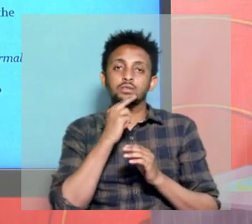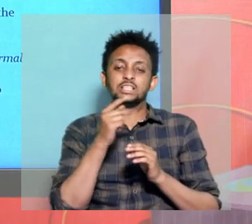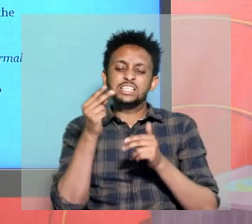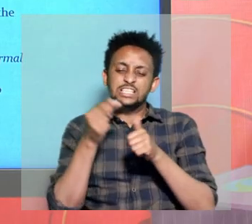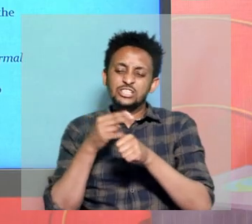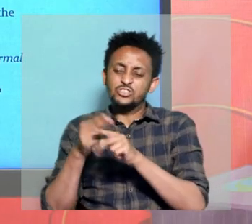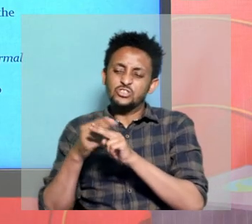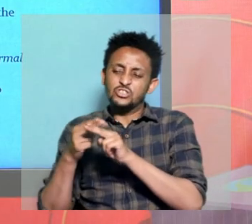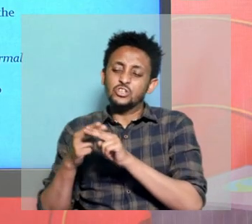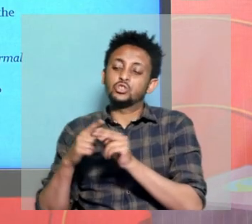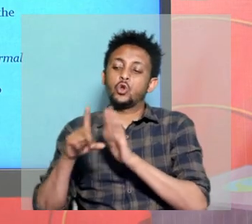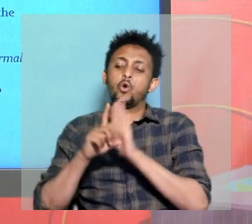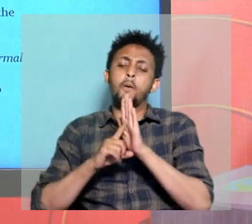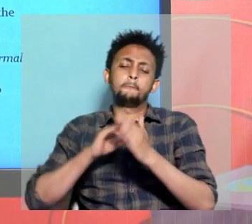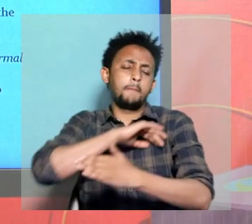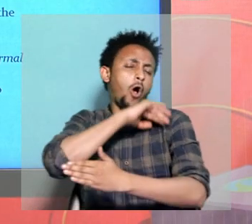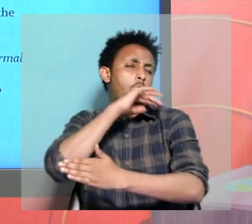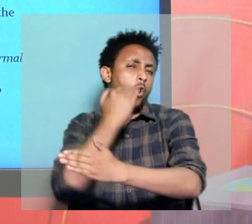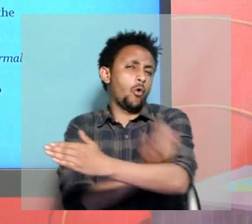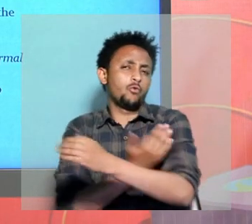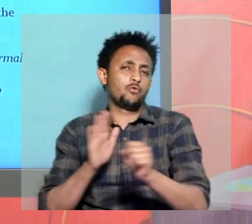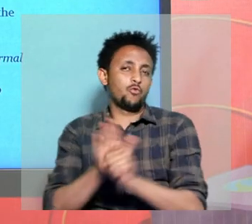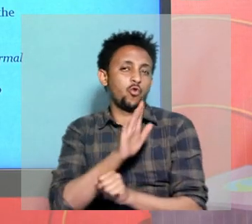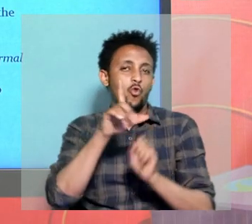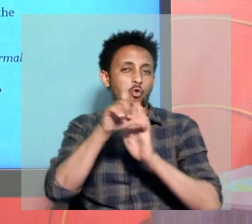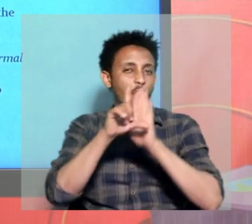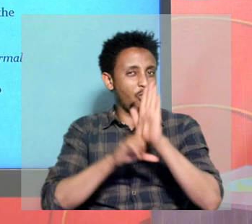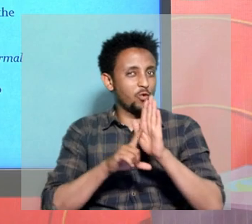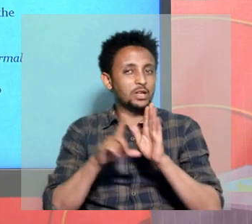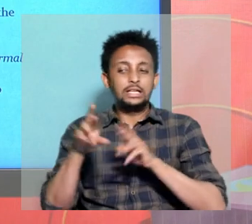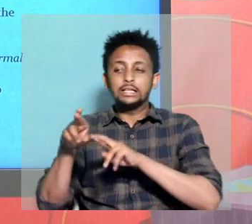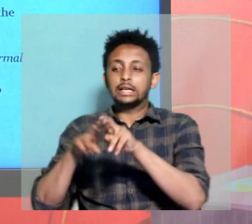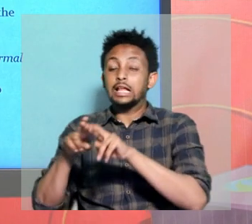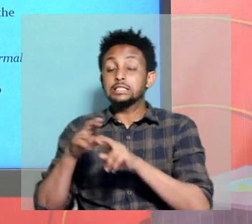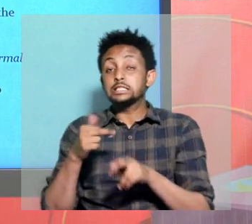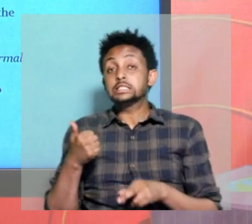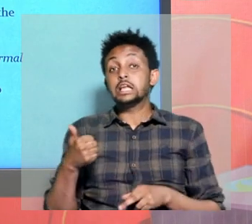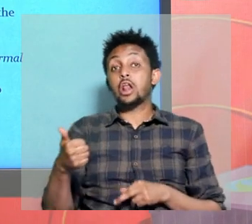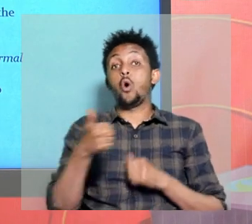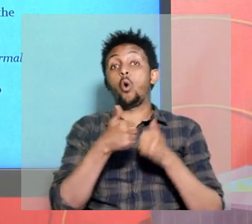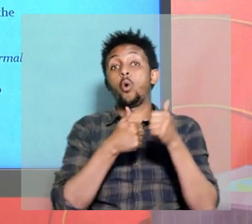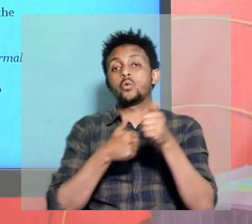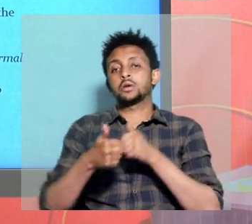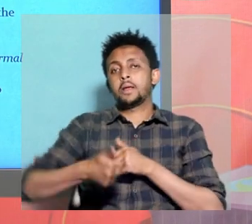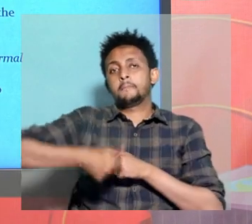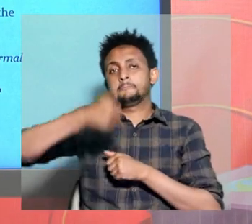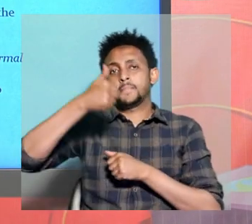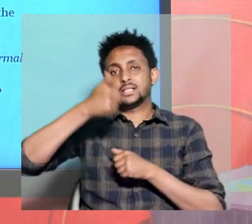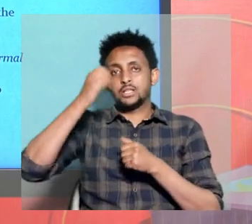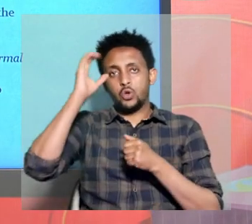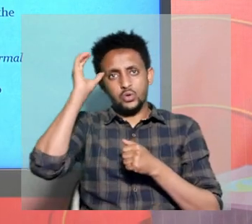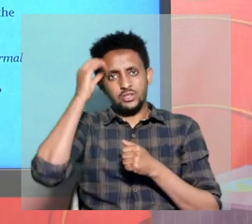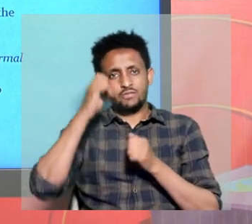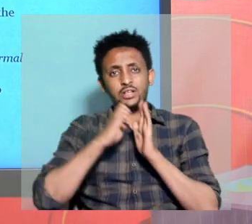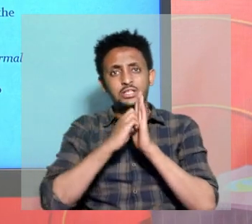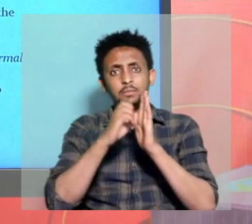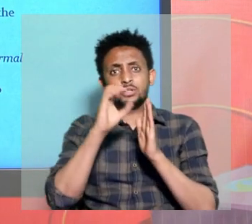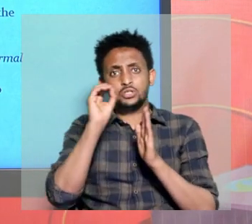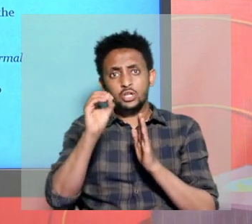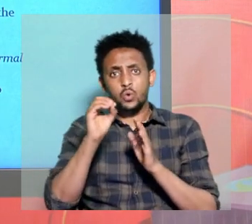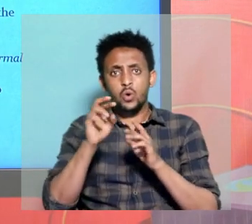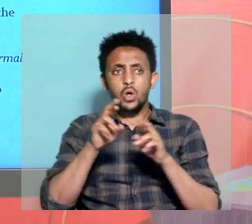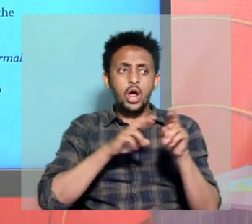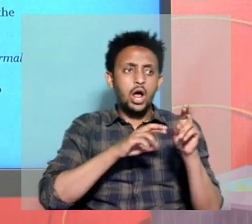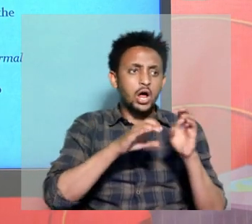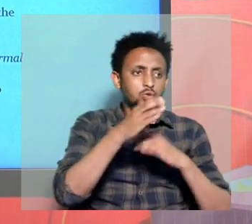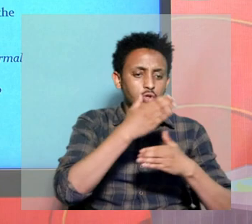Each laws are very powerful laws, and they are trying to relate with their own basic concept. For example, Zero's Law is